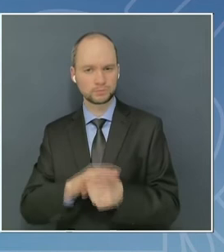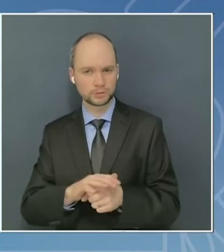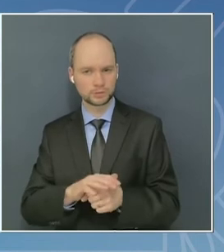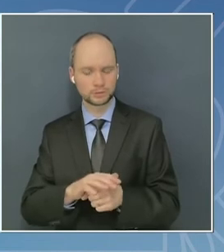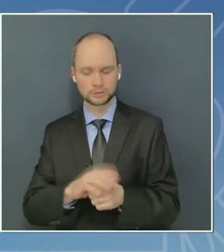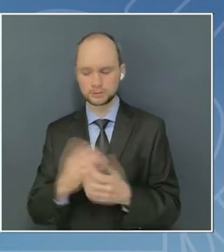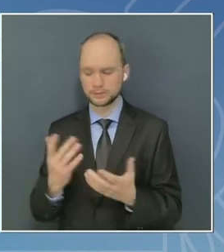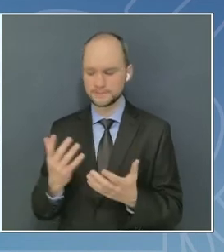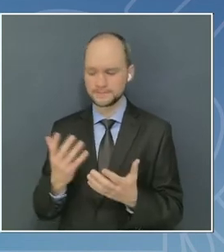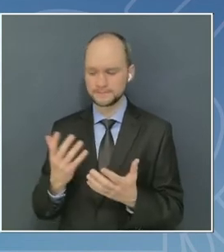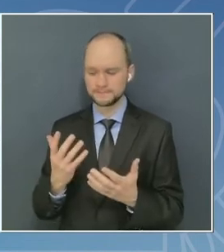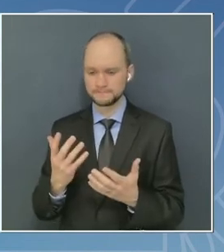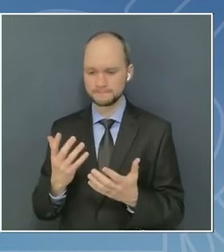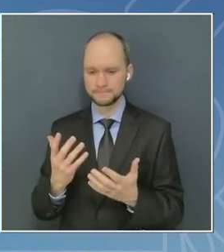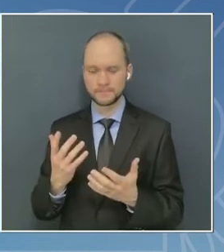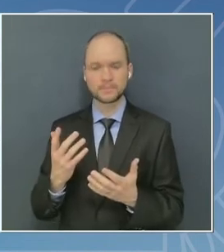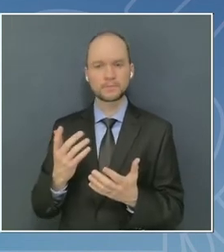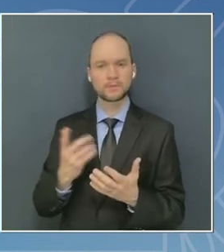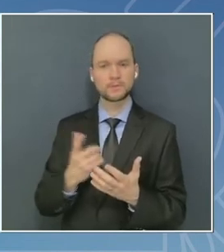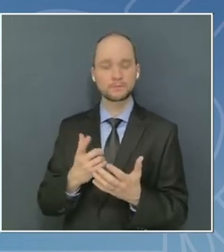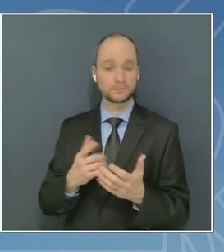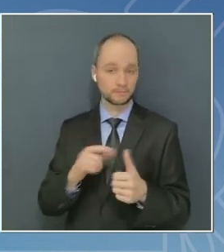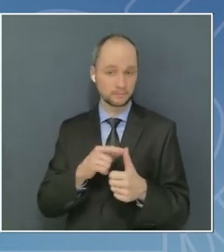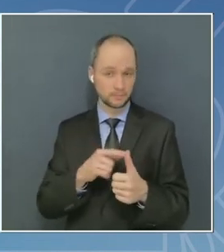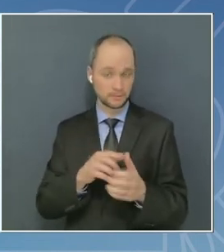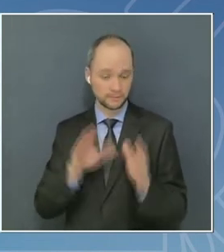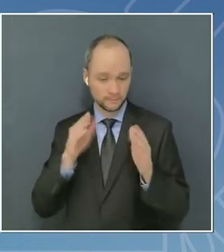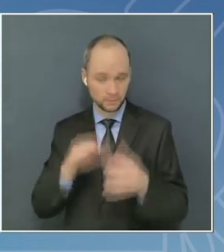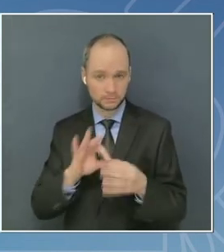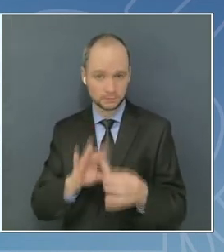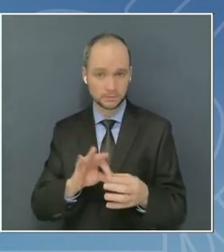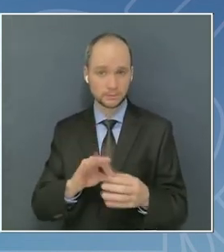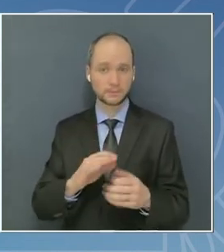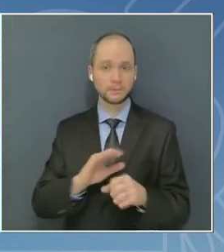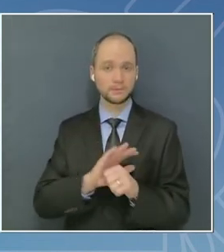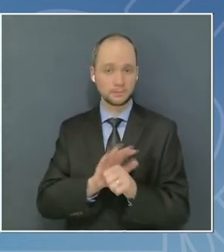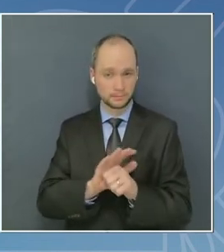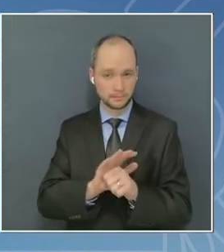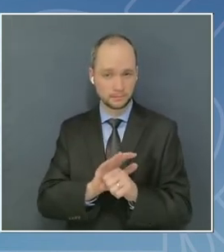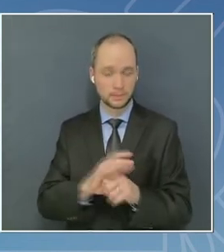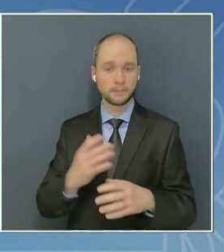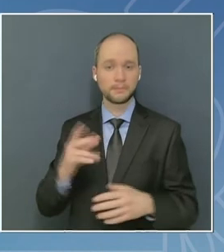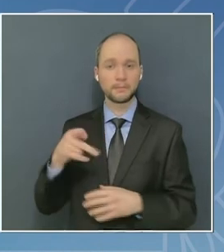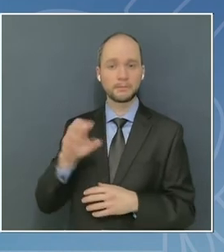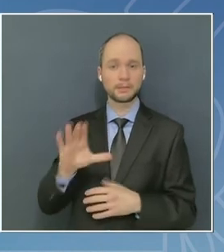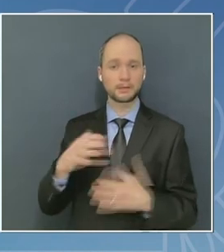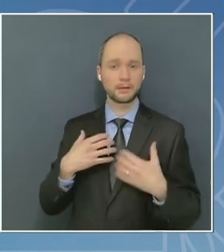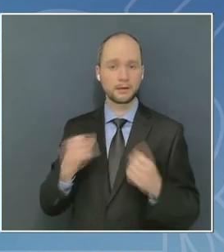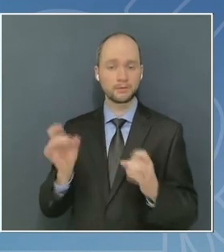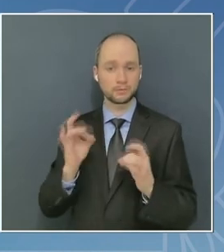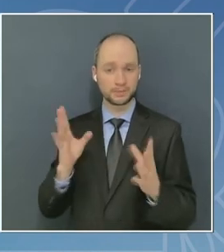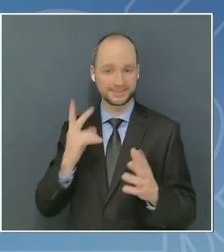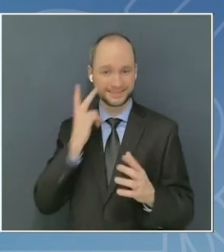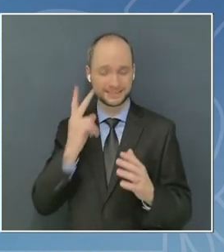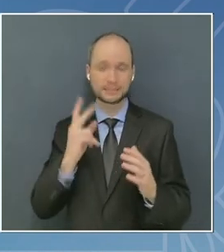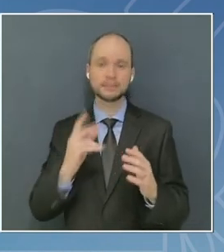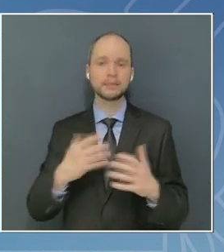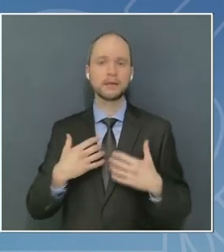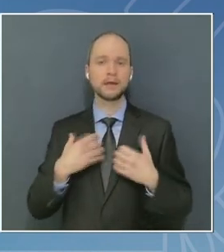has focused our attention on during the pandemic with the public health crisis, which highlights the health disparities and systemic